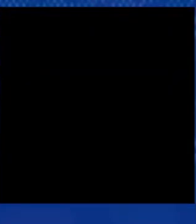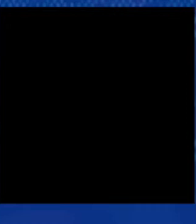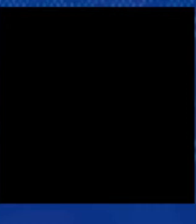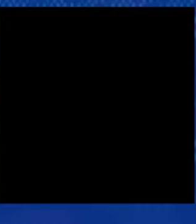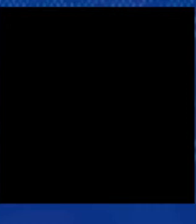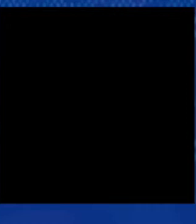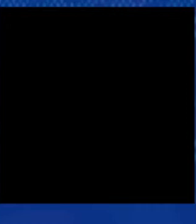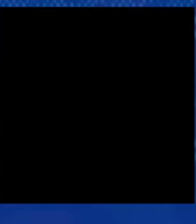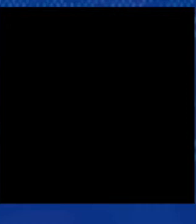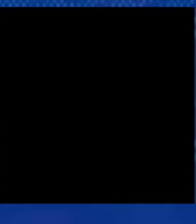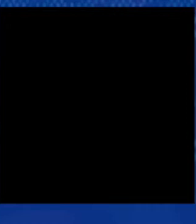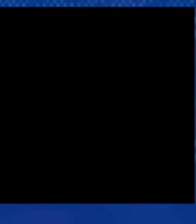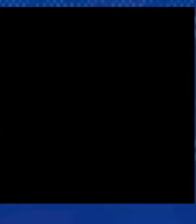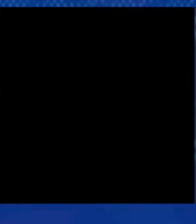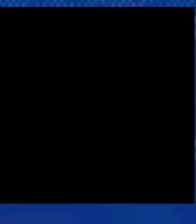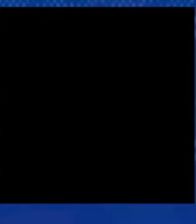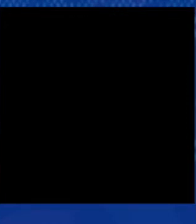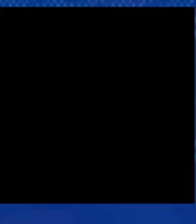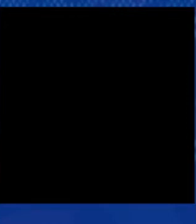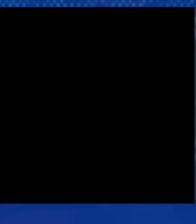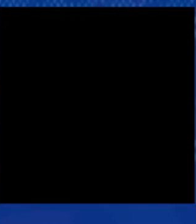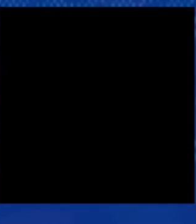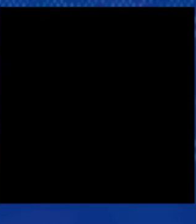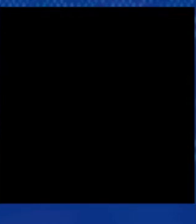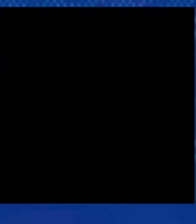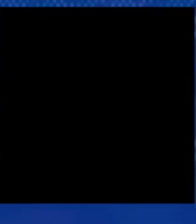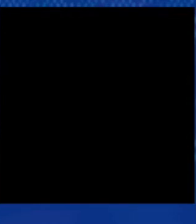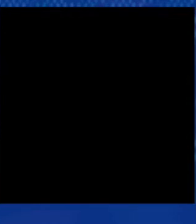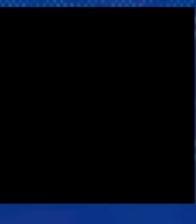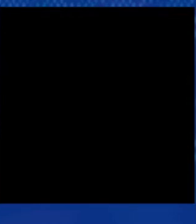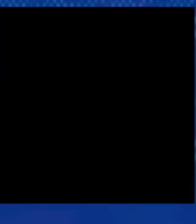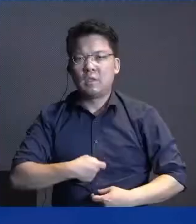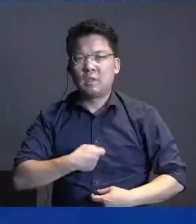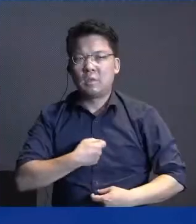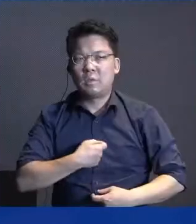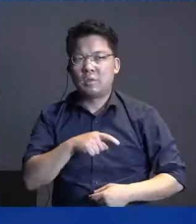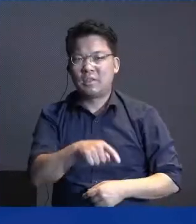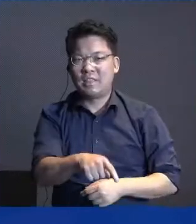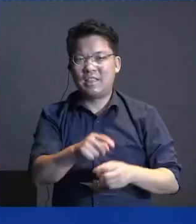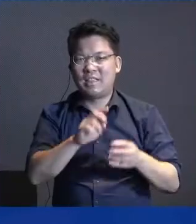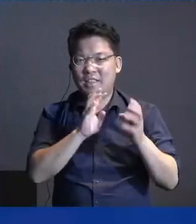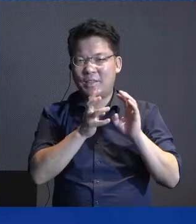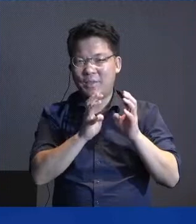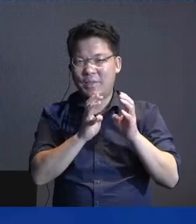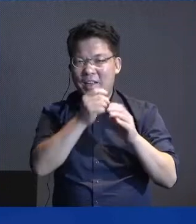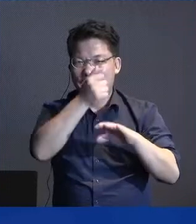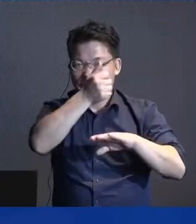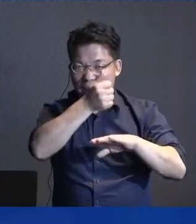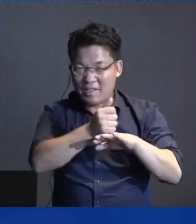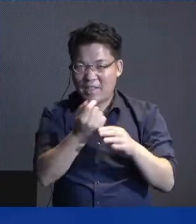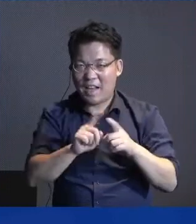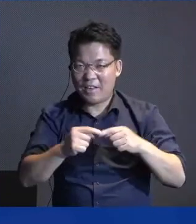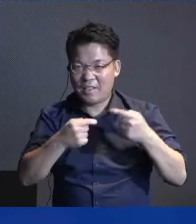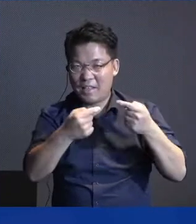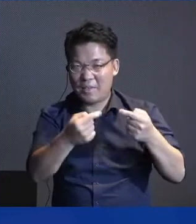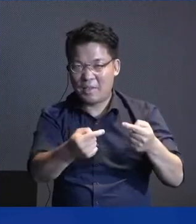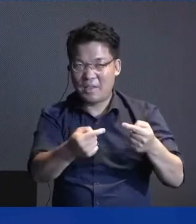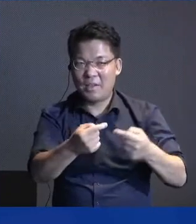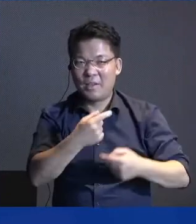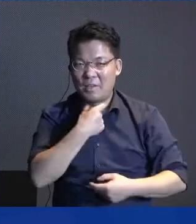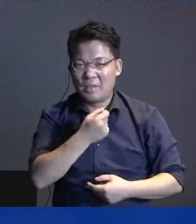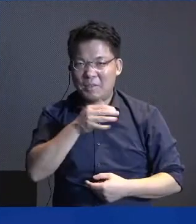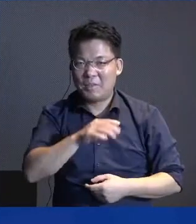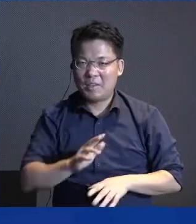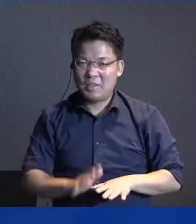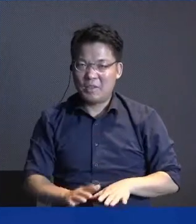actually would have loved to stay throughout the session, but it's kind of a little bit odd time for us. But, I have